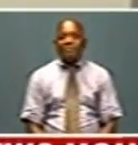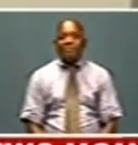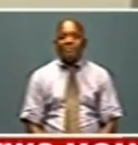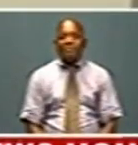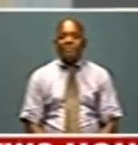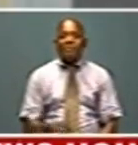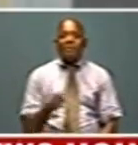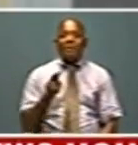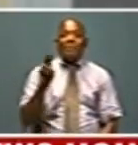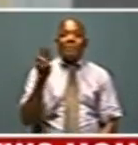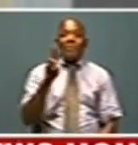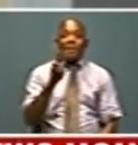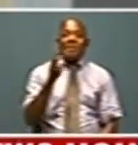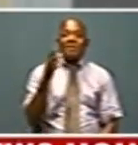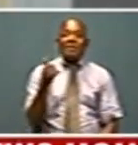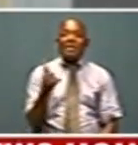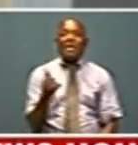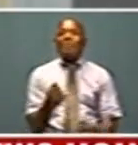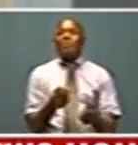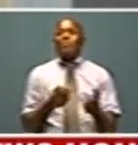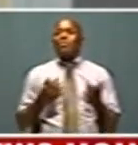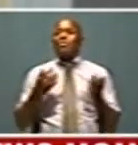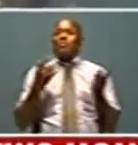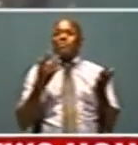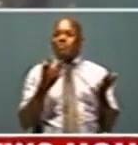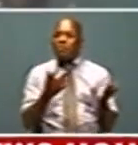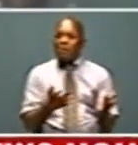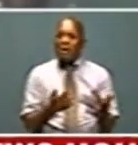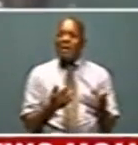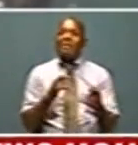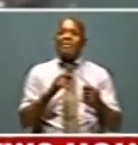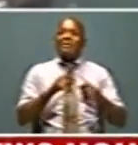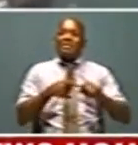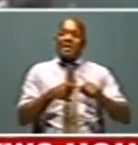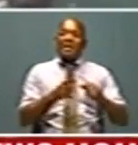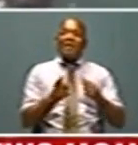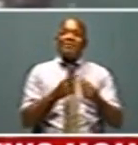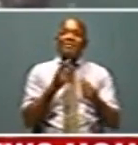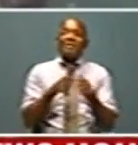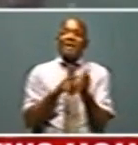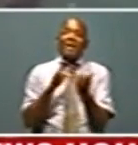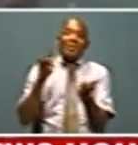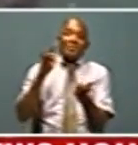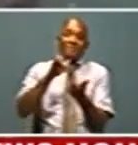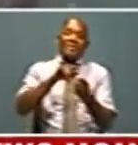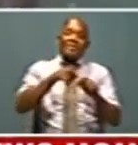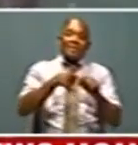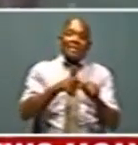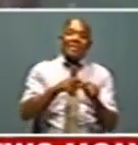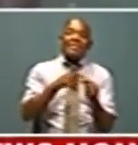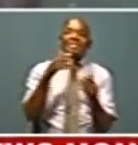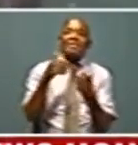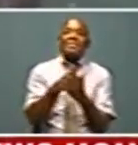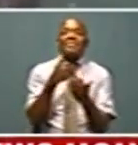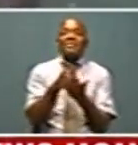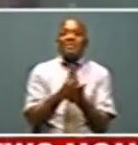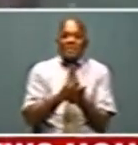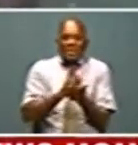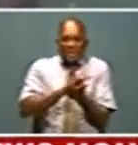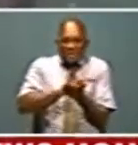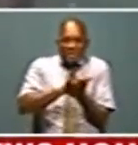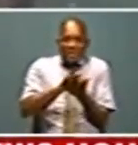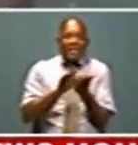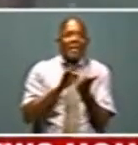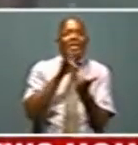People of the Upper West Region have long been awaiting for the first commercial airline to take off from the newly upgraded